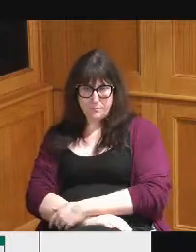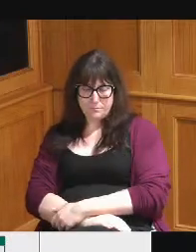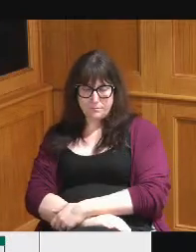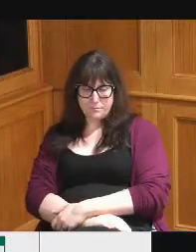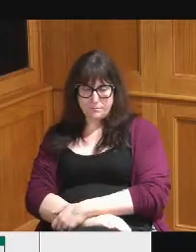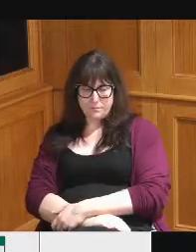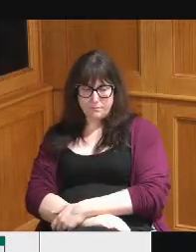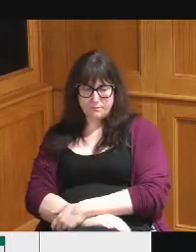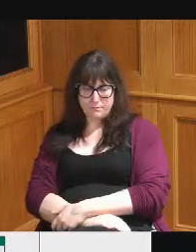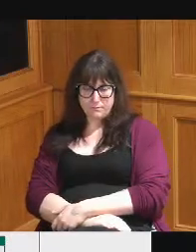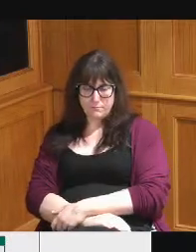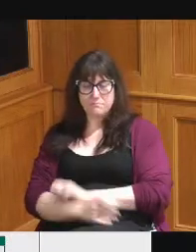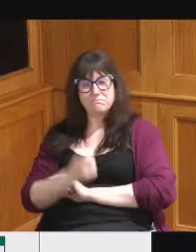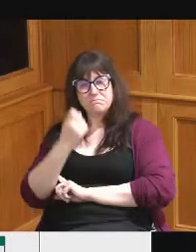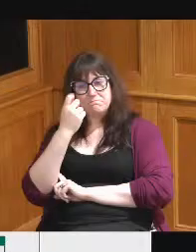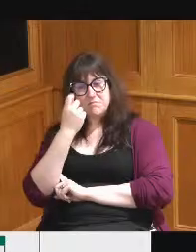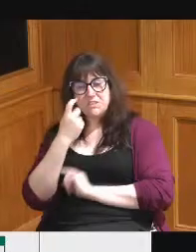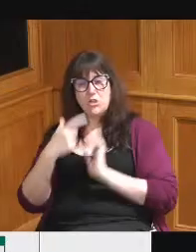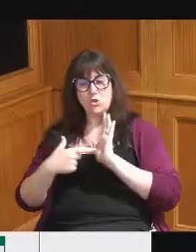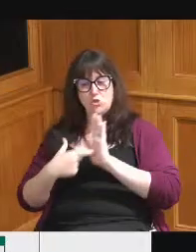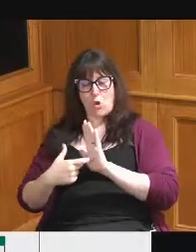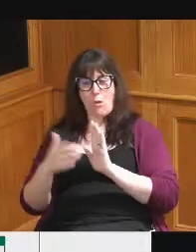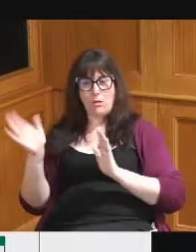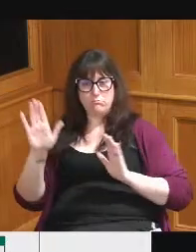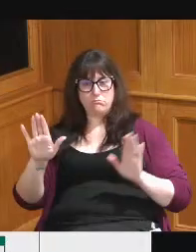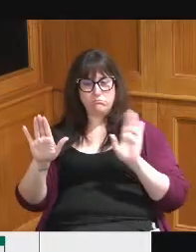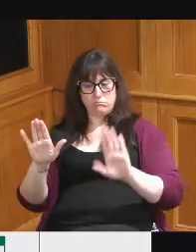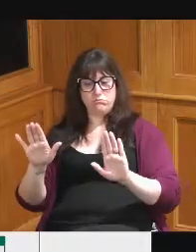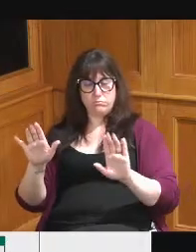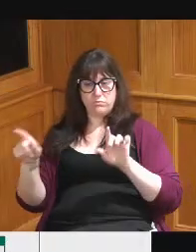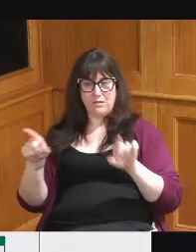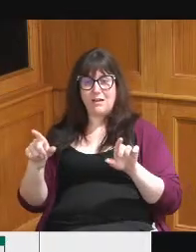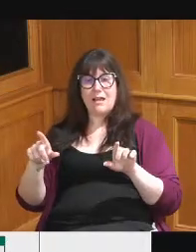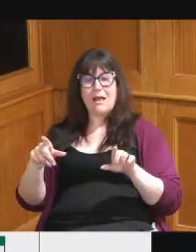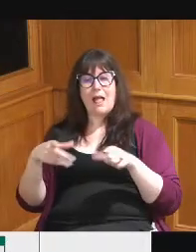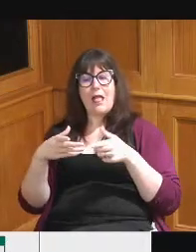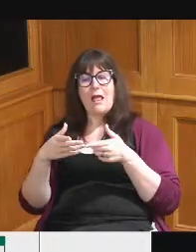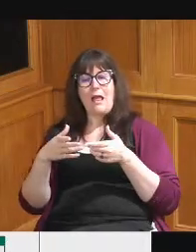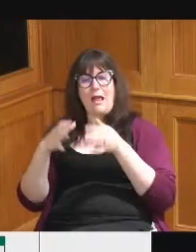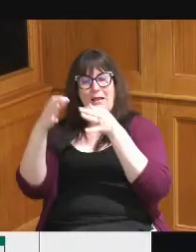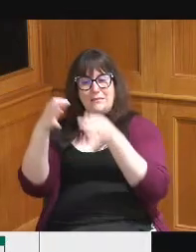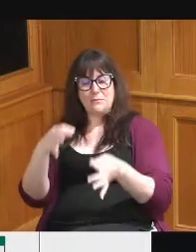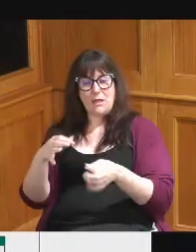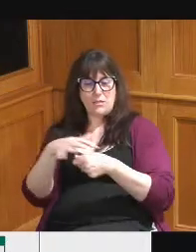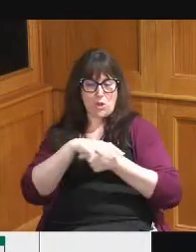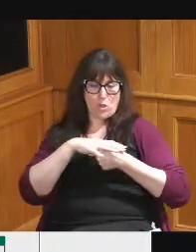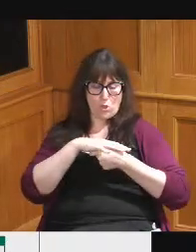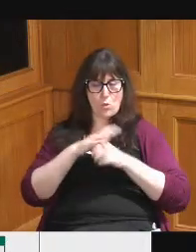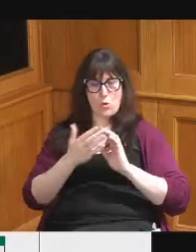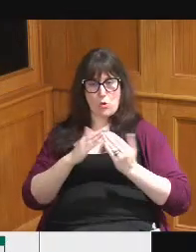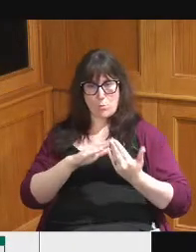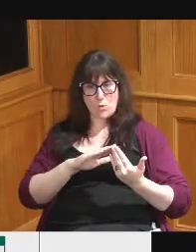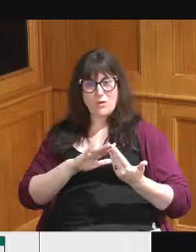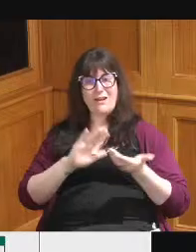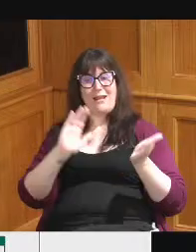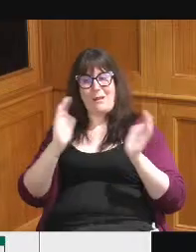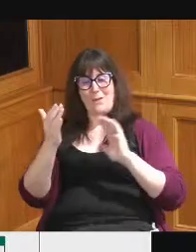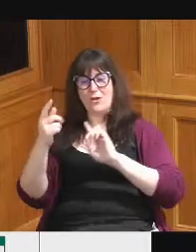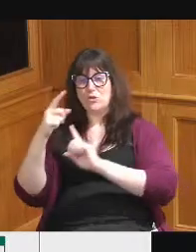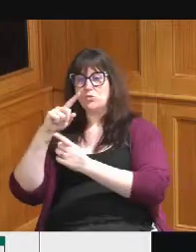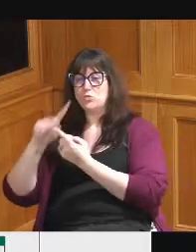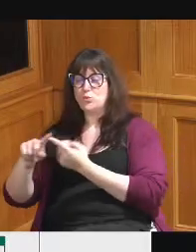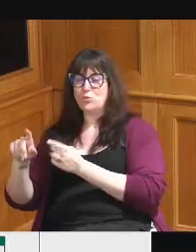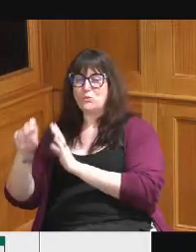having these data shown side by side allows you to understand what's going on in the local community and how that compares to the state